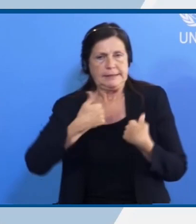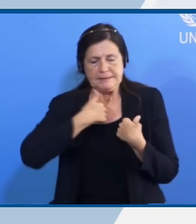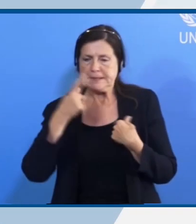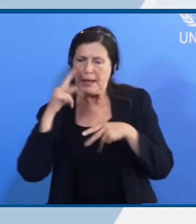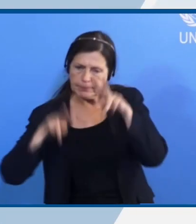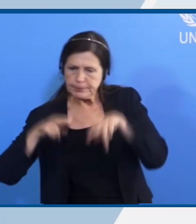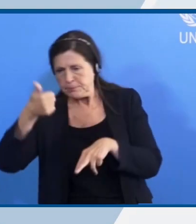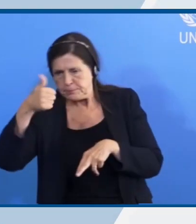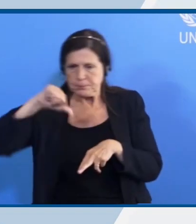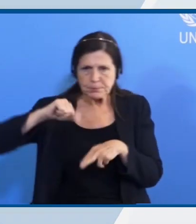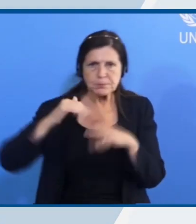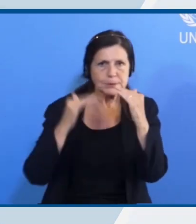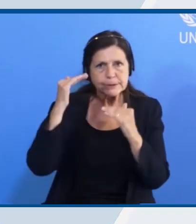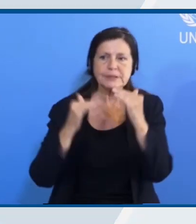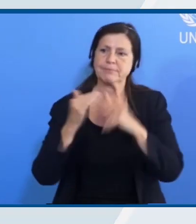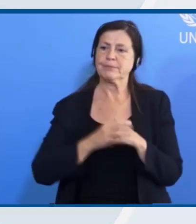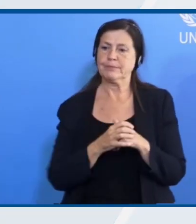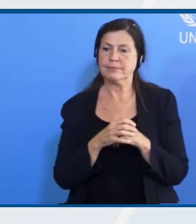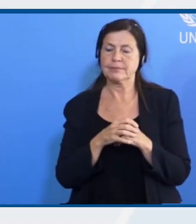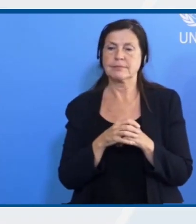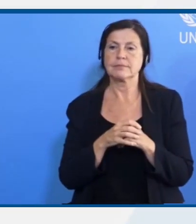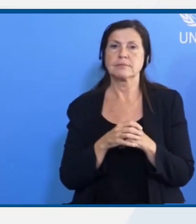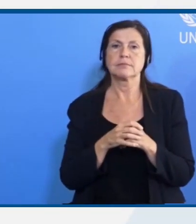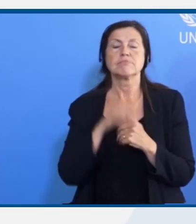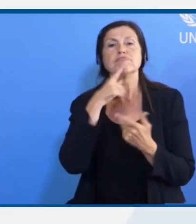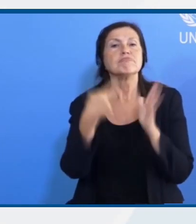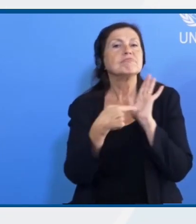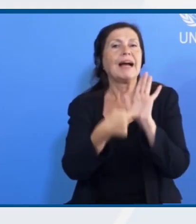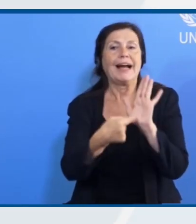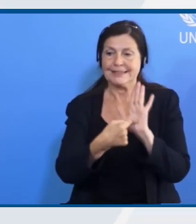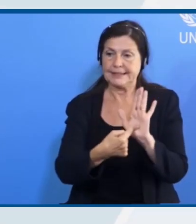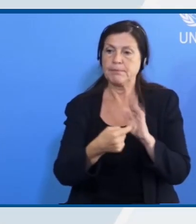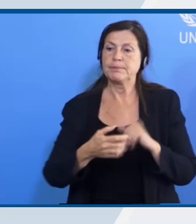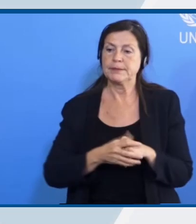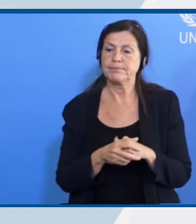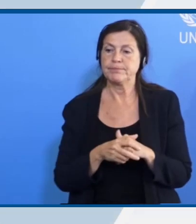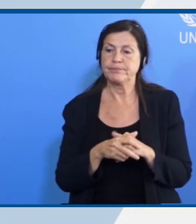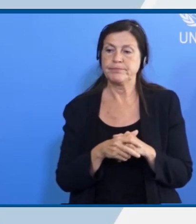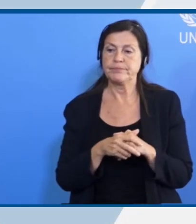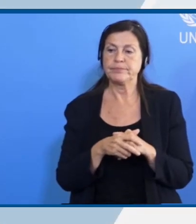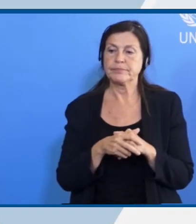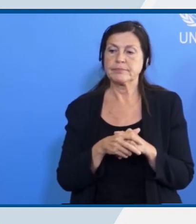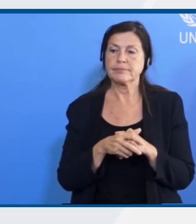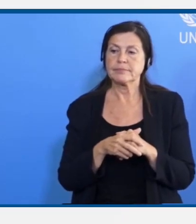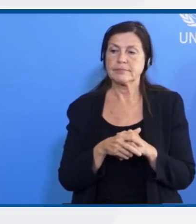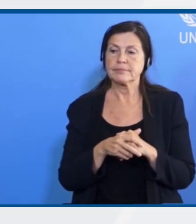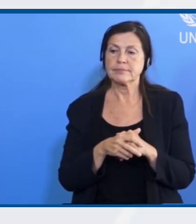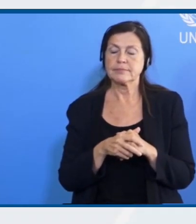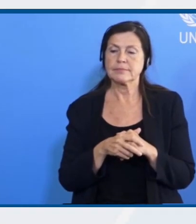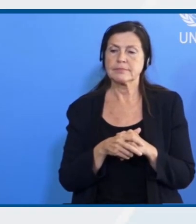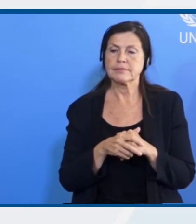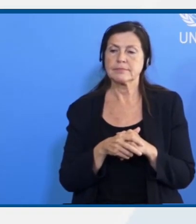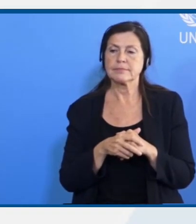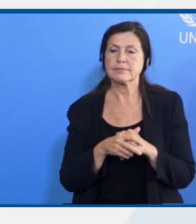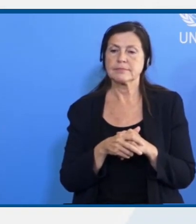she's given the example ki always when we are after giving the loans, we goes there